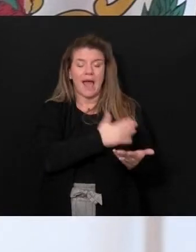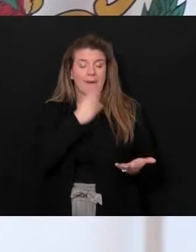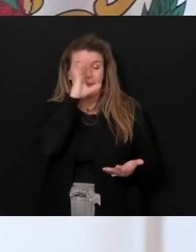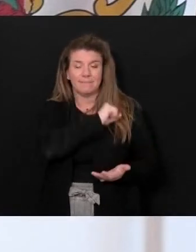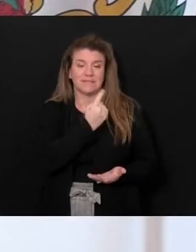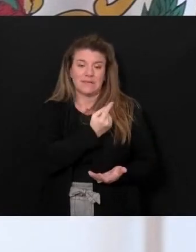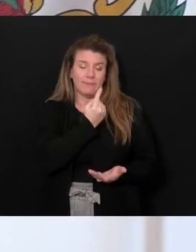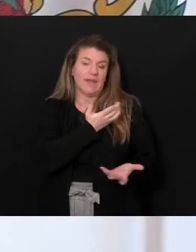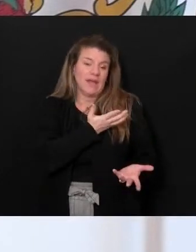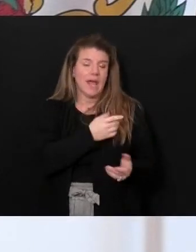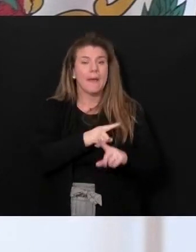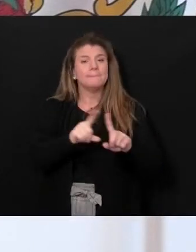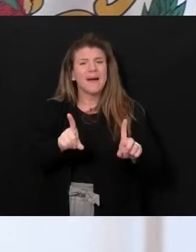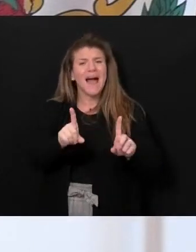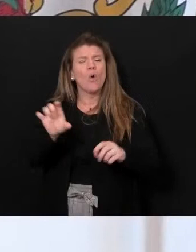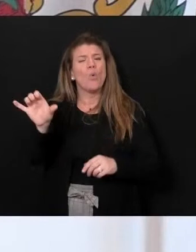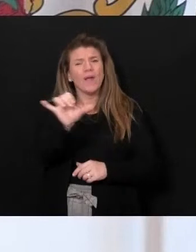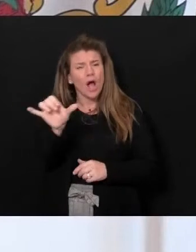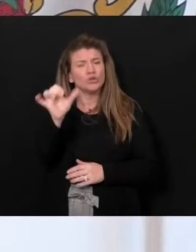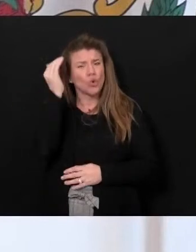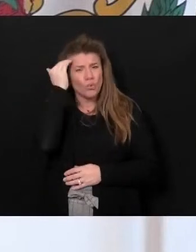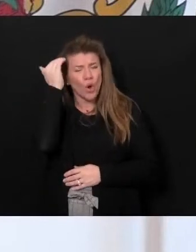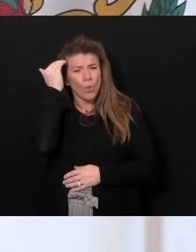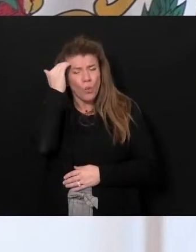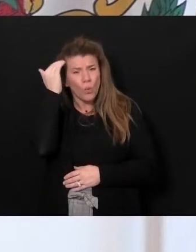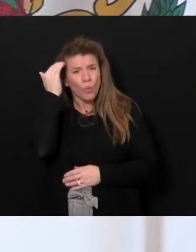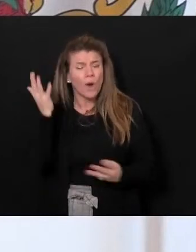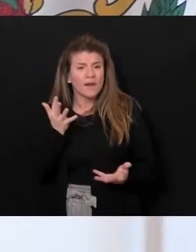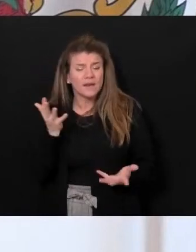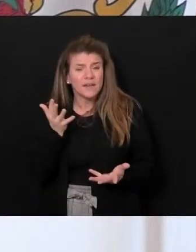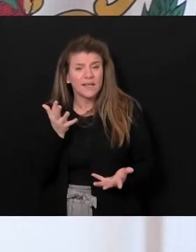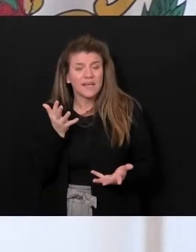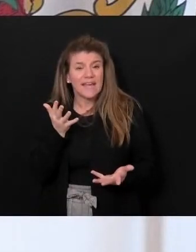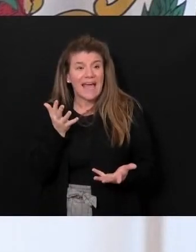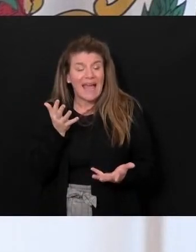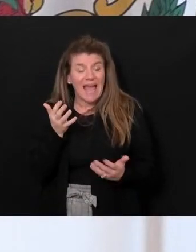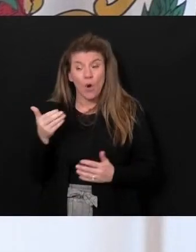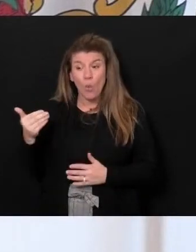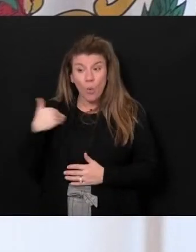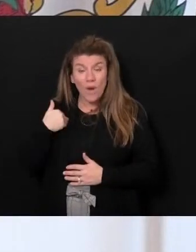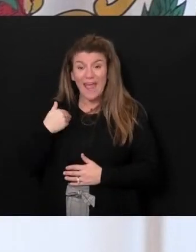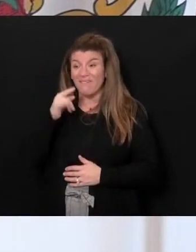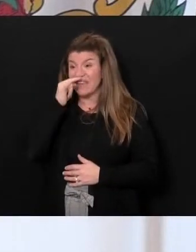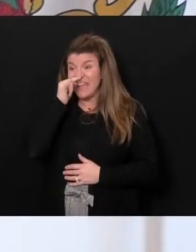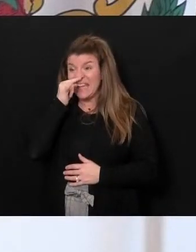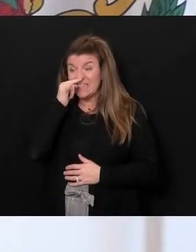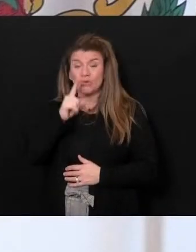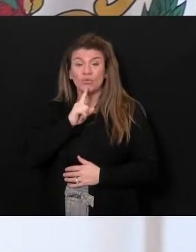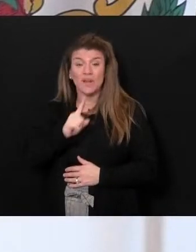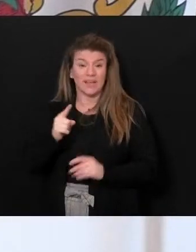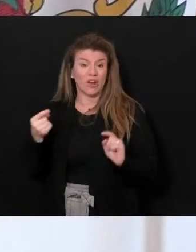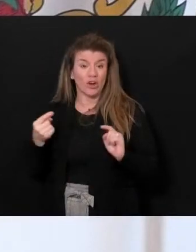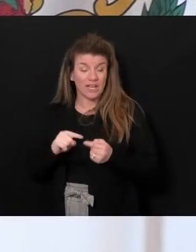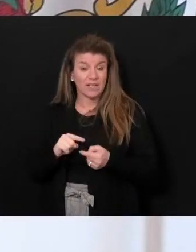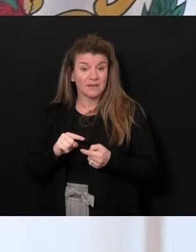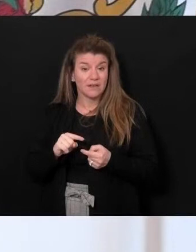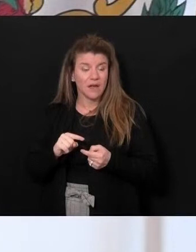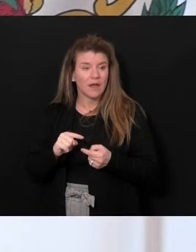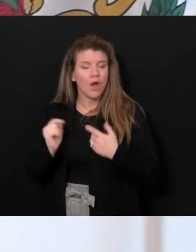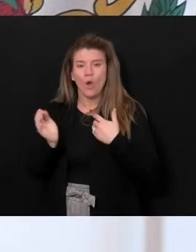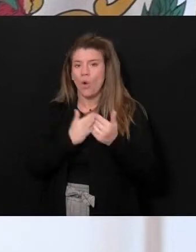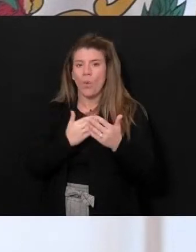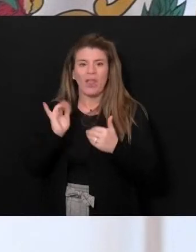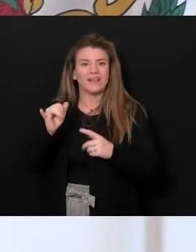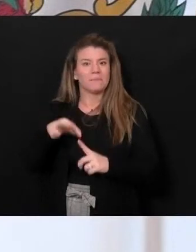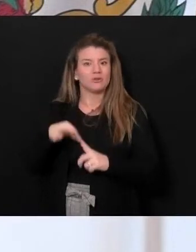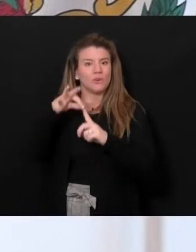this, but we also know that just this is we have kids that are really hurting, whether it be